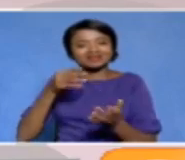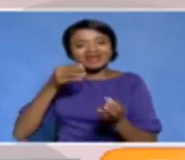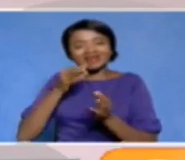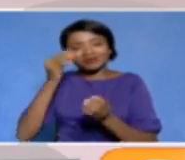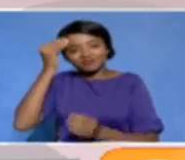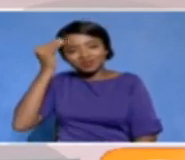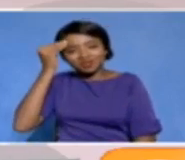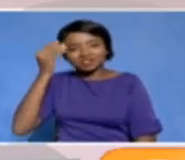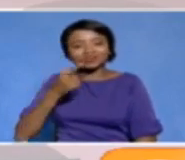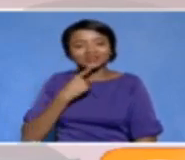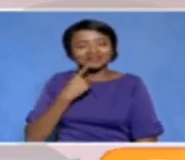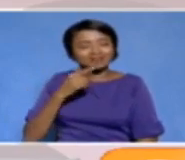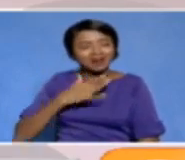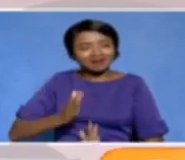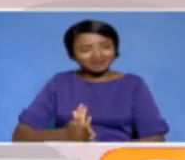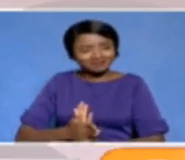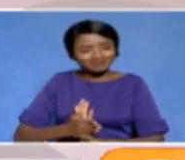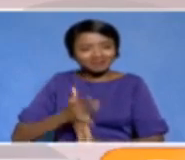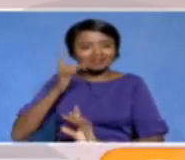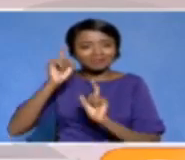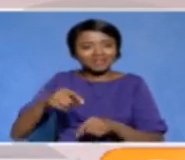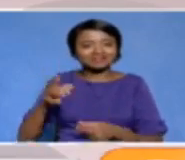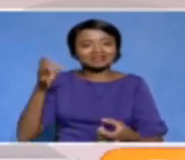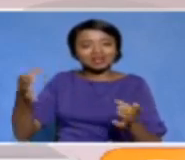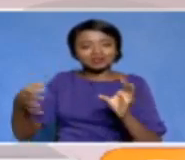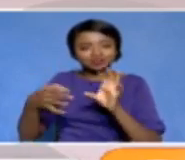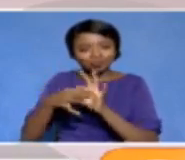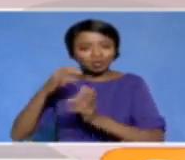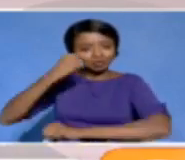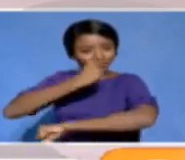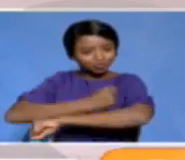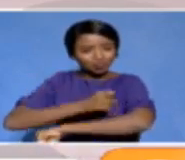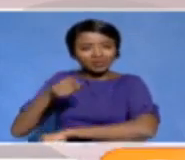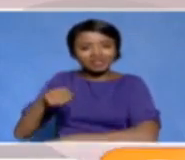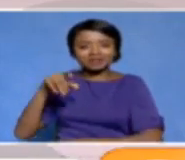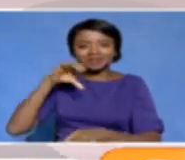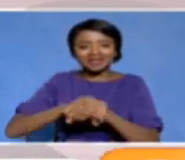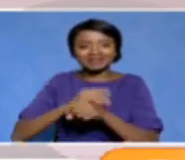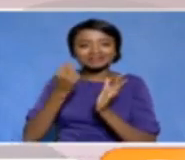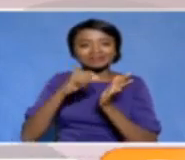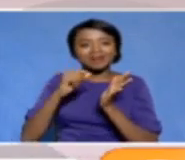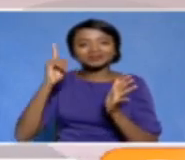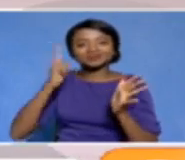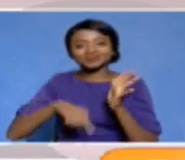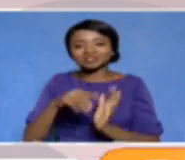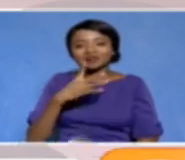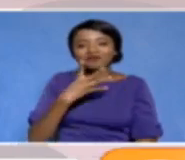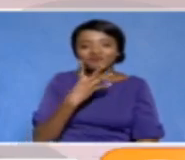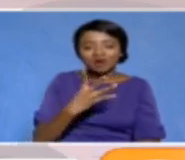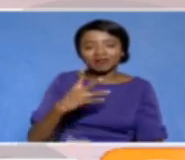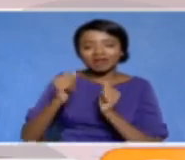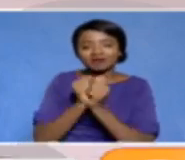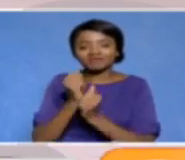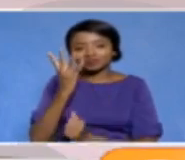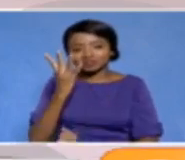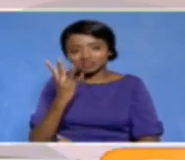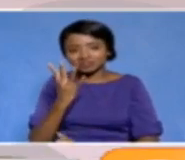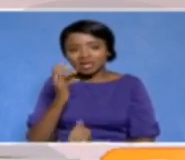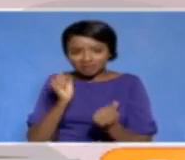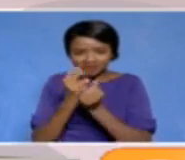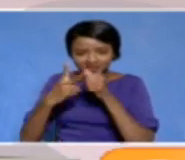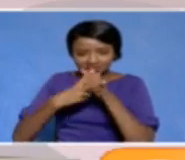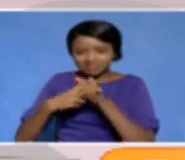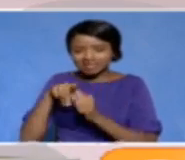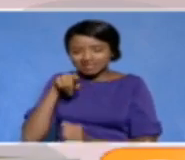the immediate admission of Jack Mutuma Mbabu, who scored 417 marks in KCPE. The ministry insists